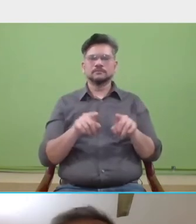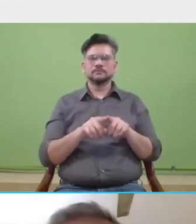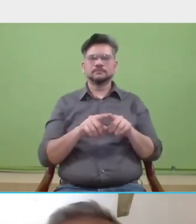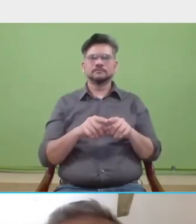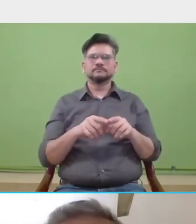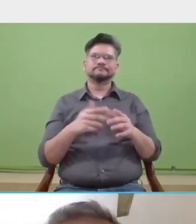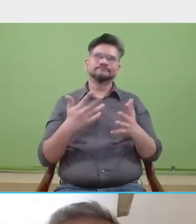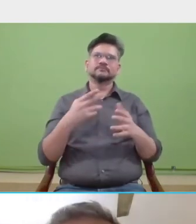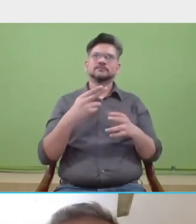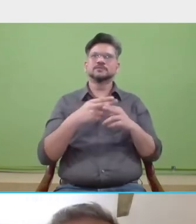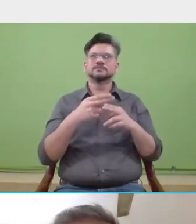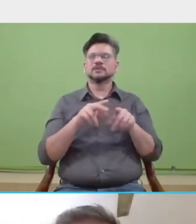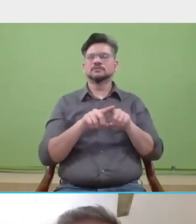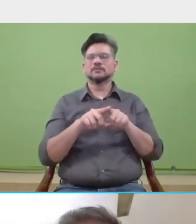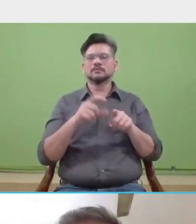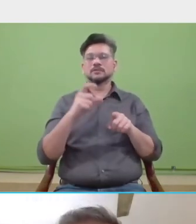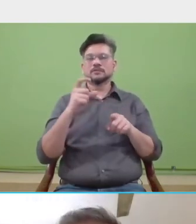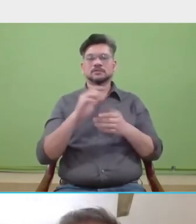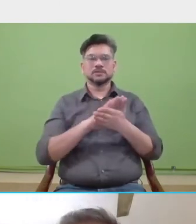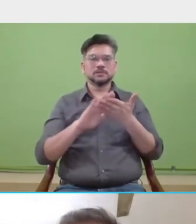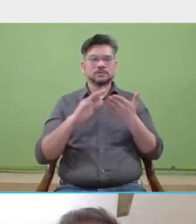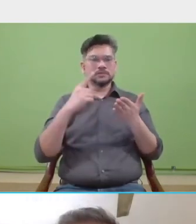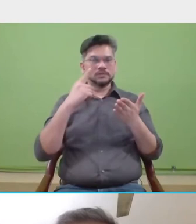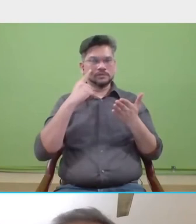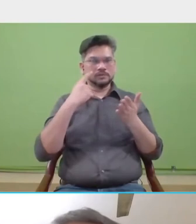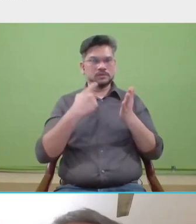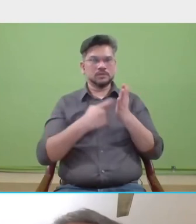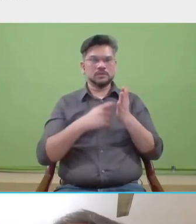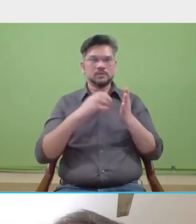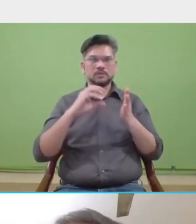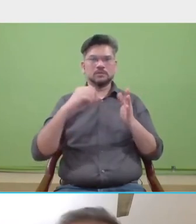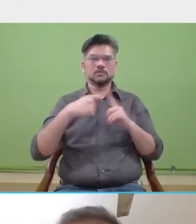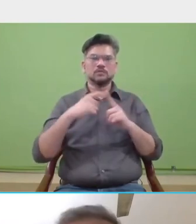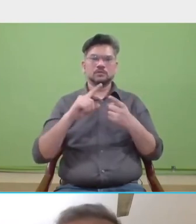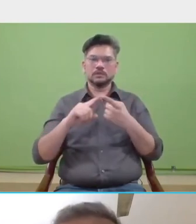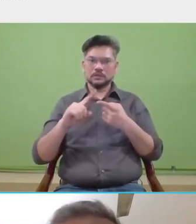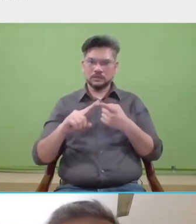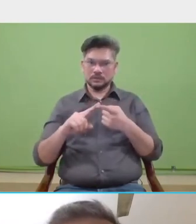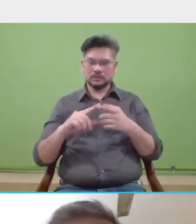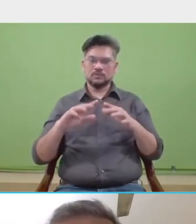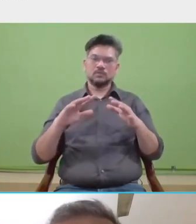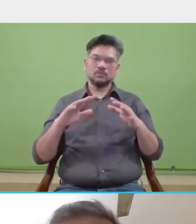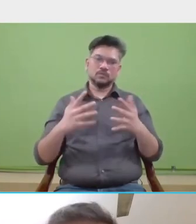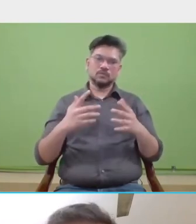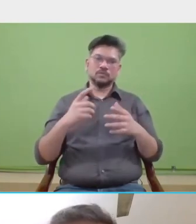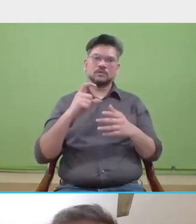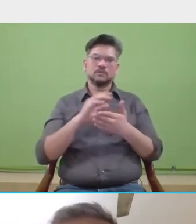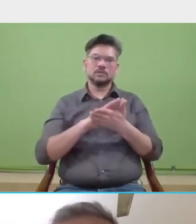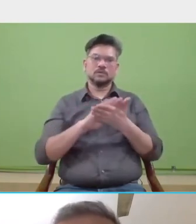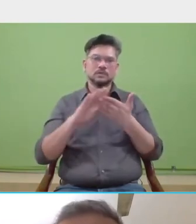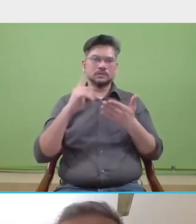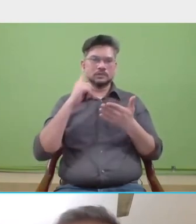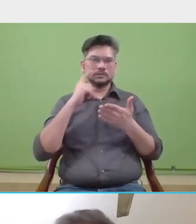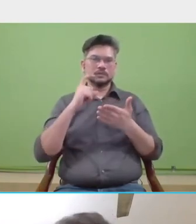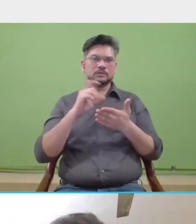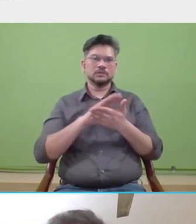say cherokee okay or a language like chichewa a bantu language cherokee